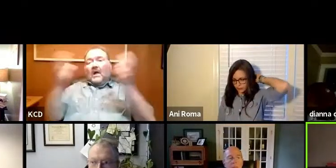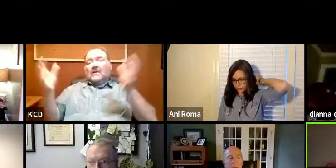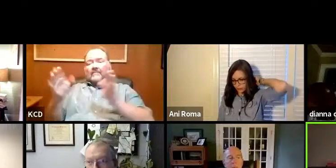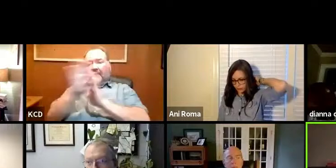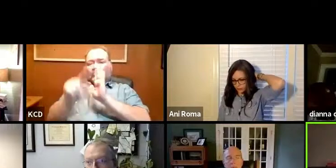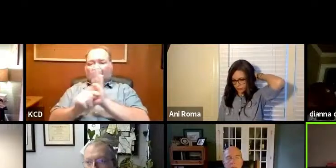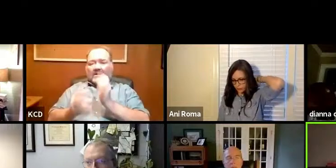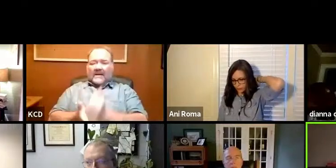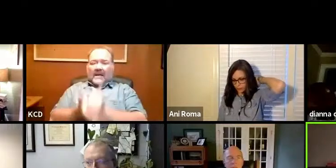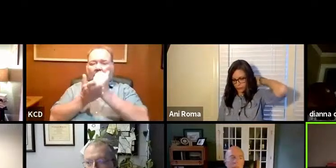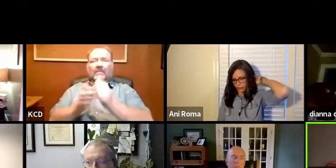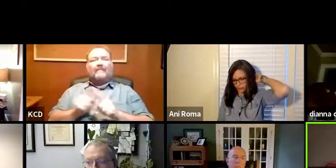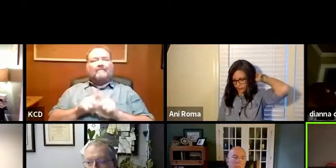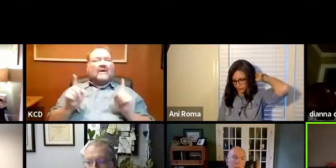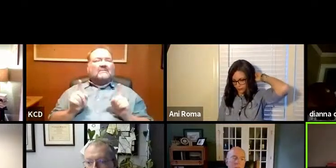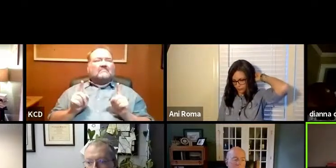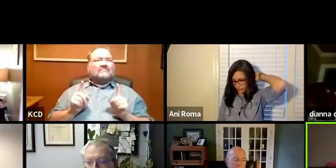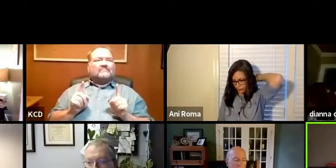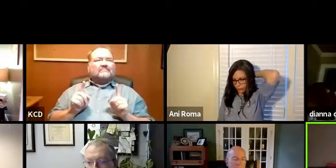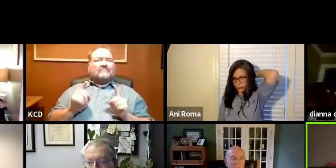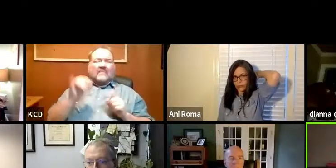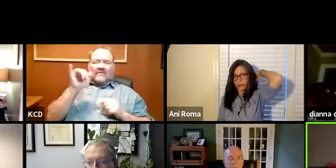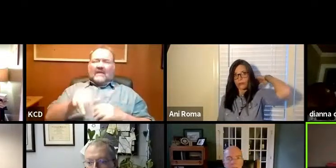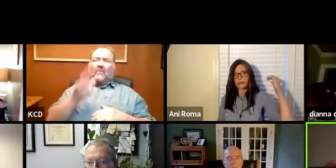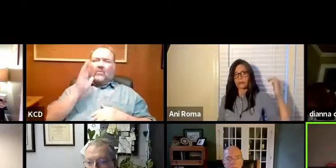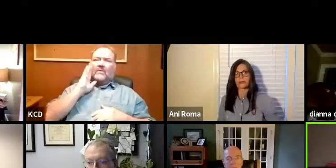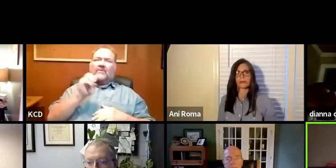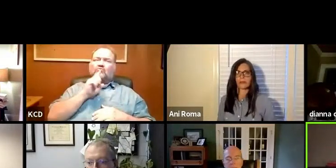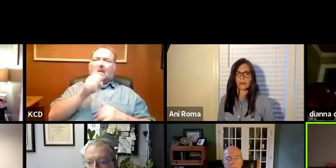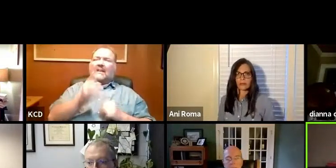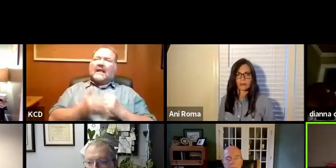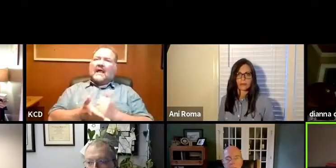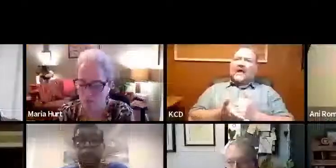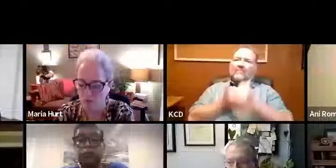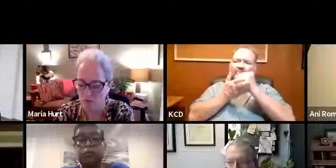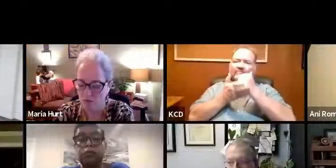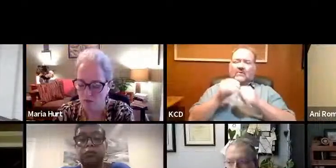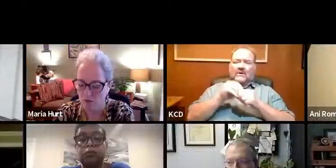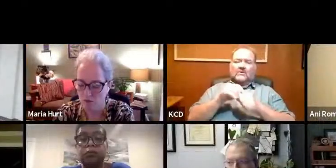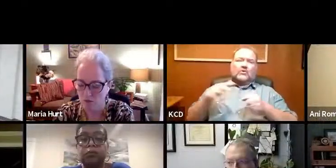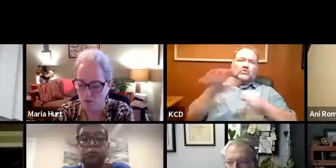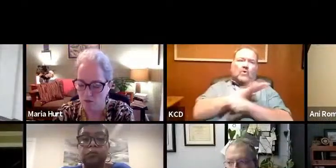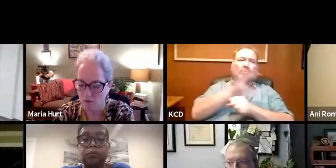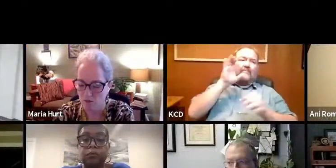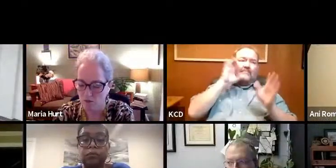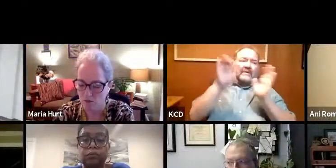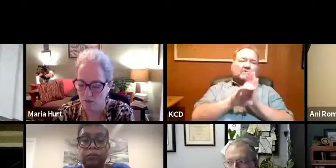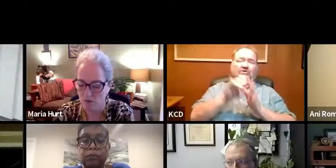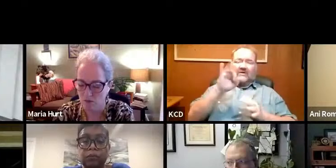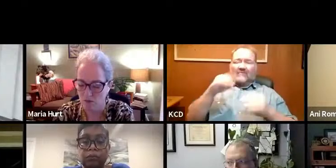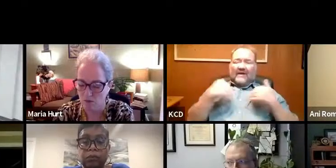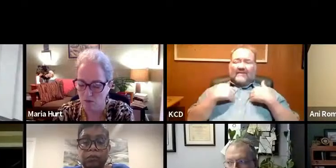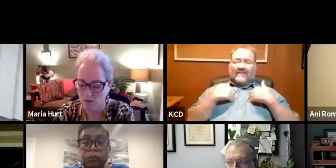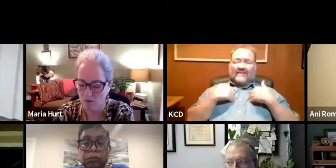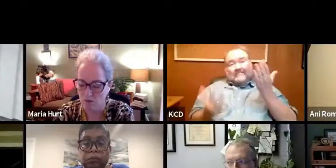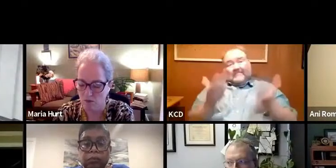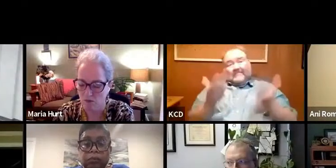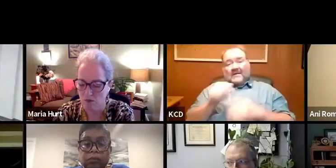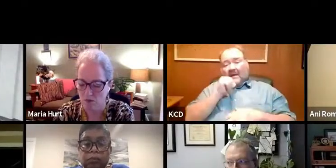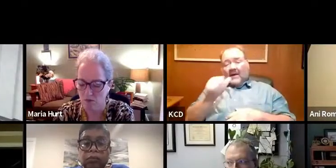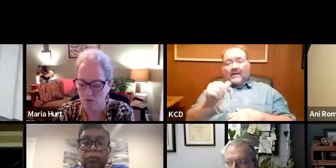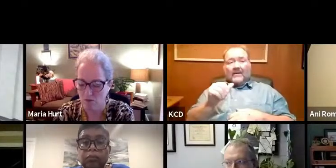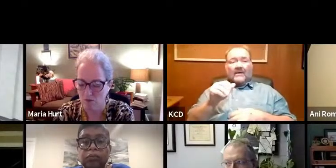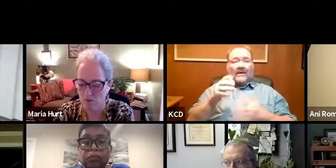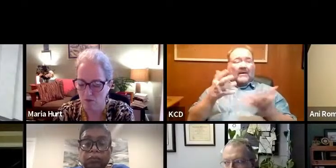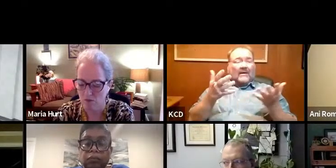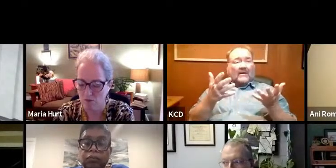But that would be really helpful in the total picture if we had that. It might not be. I mean,